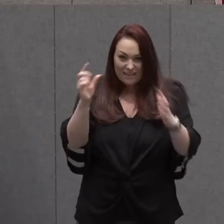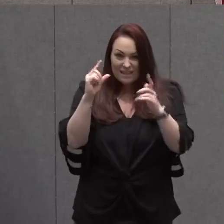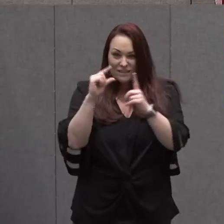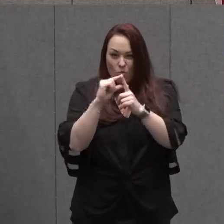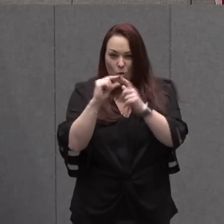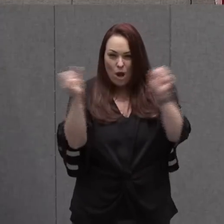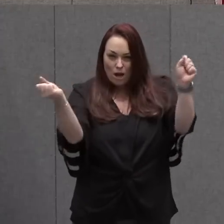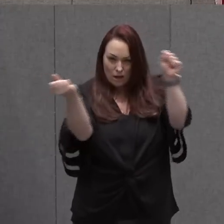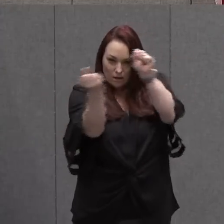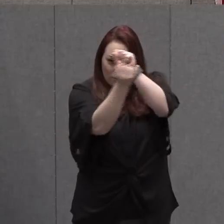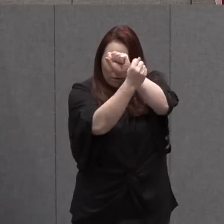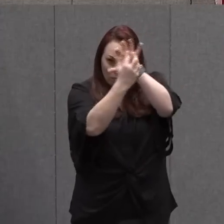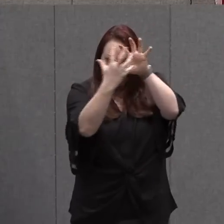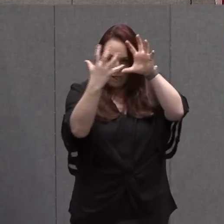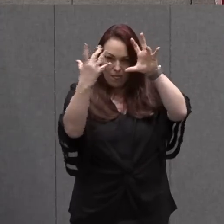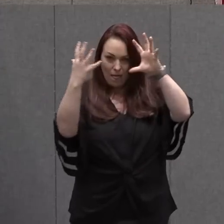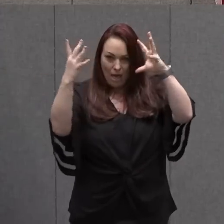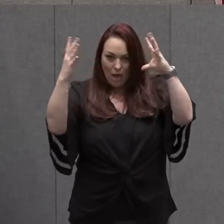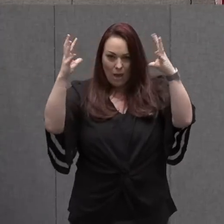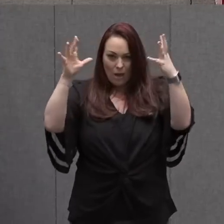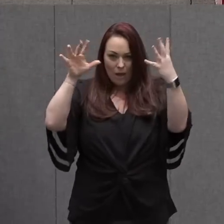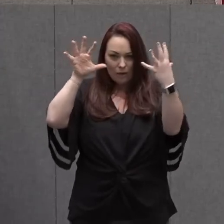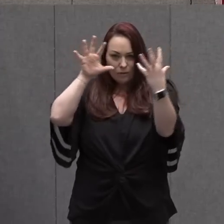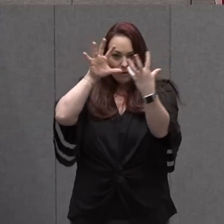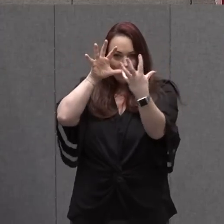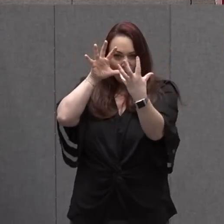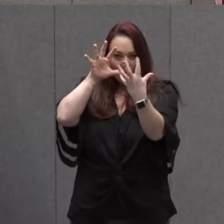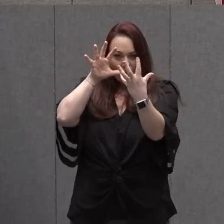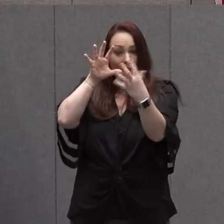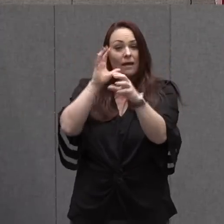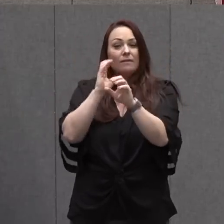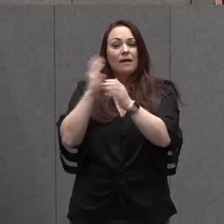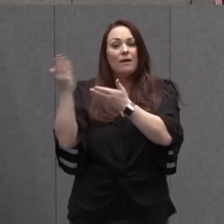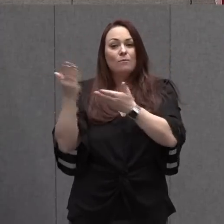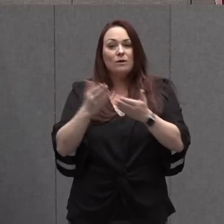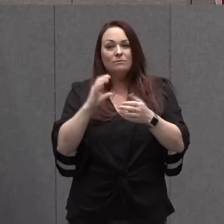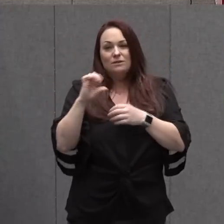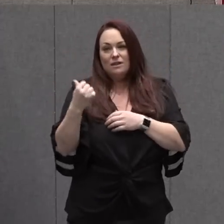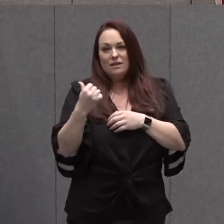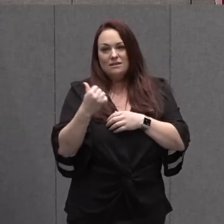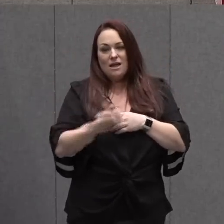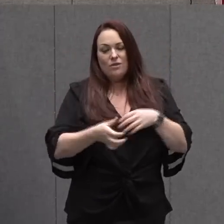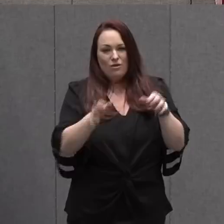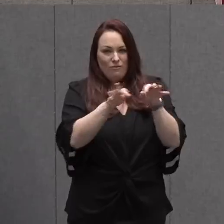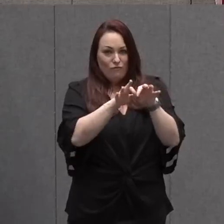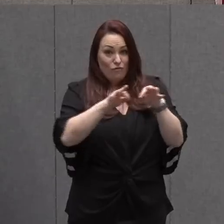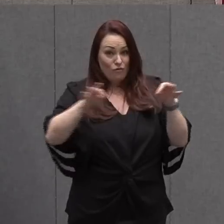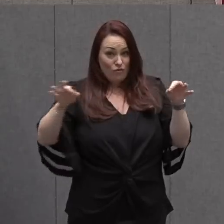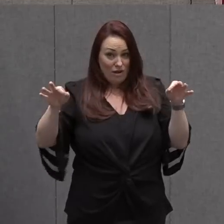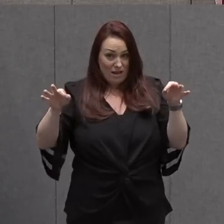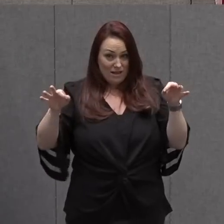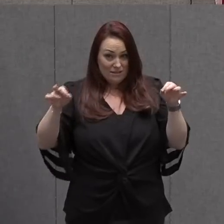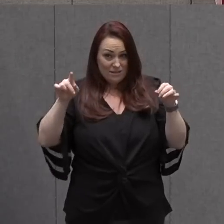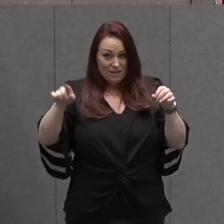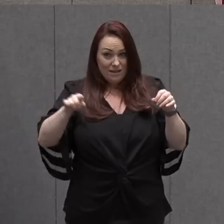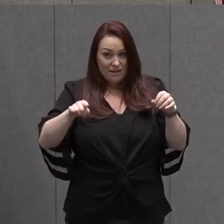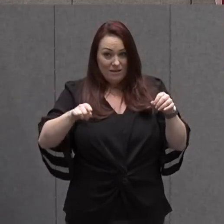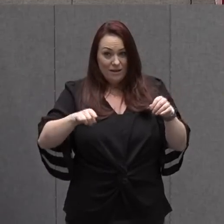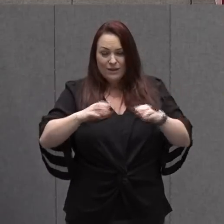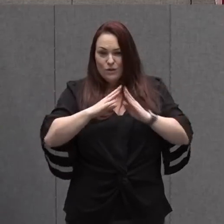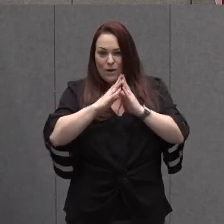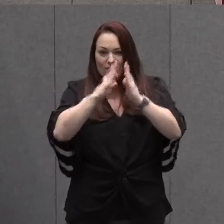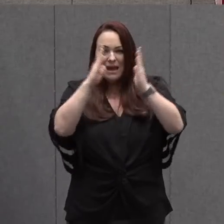cloud. And that brings me to this other phrase that you made, house